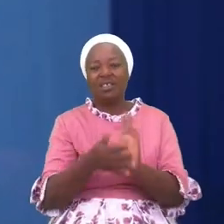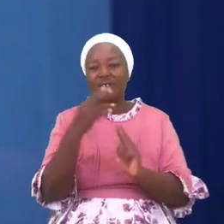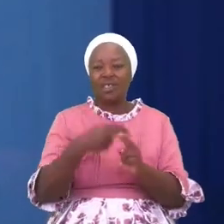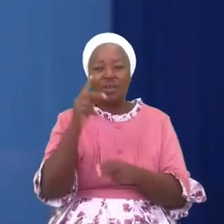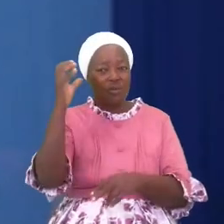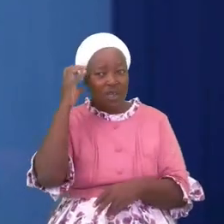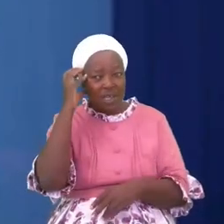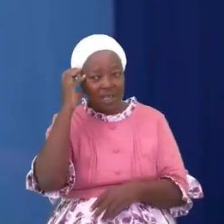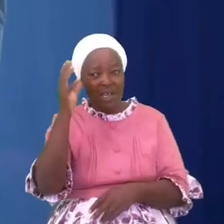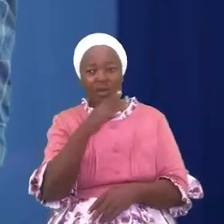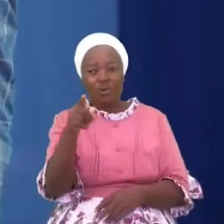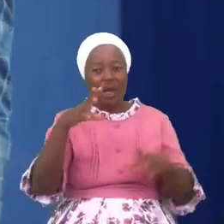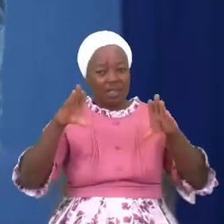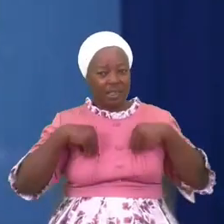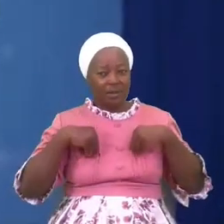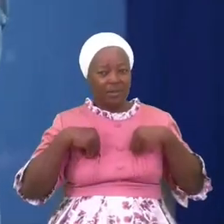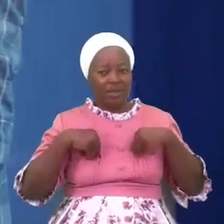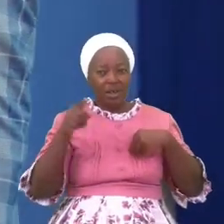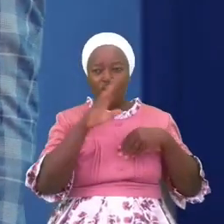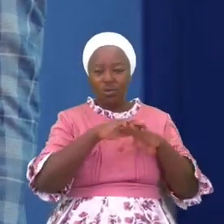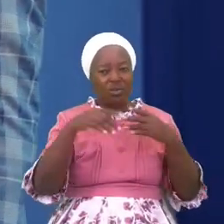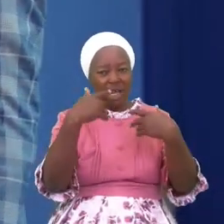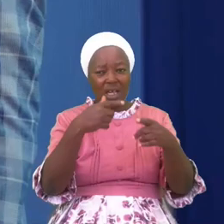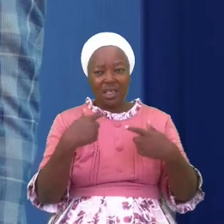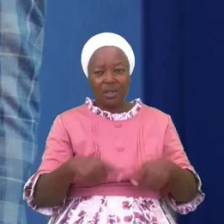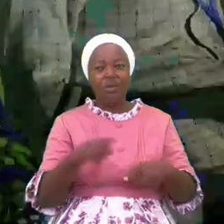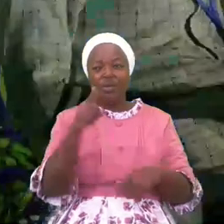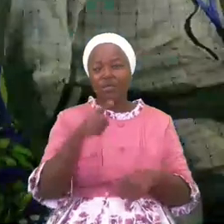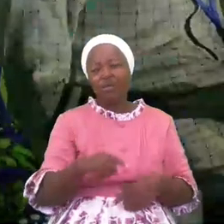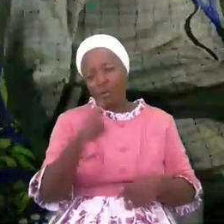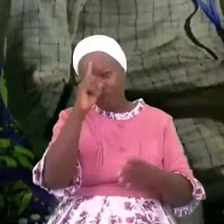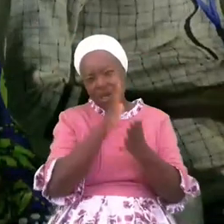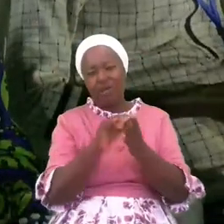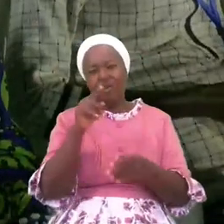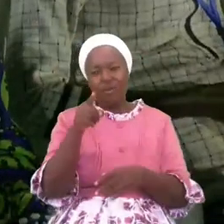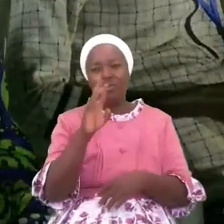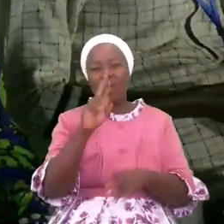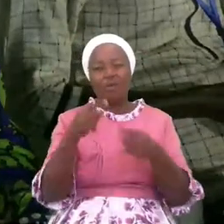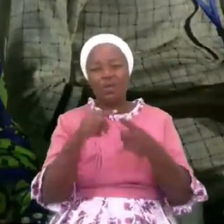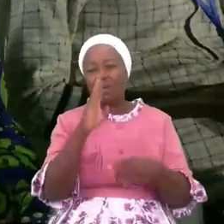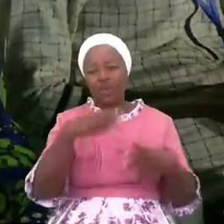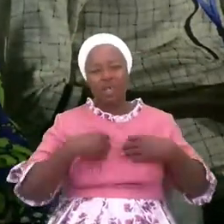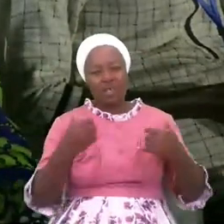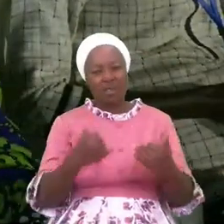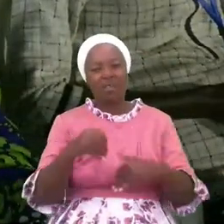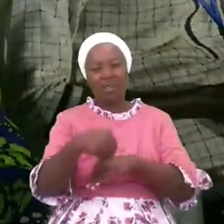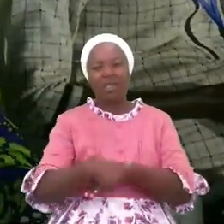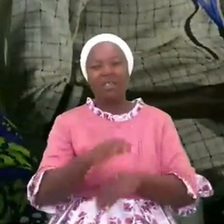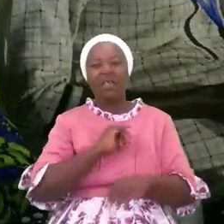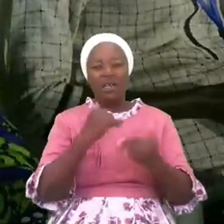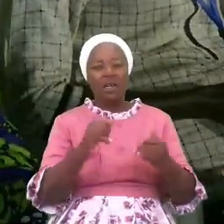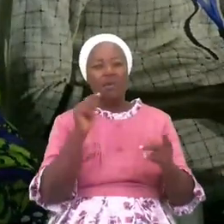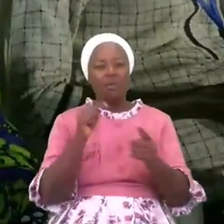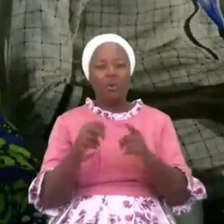argue, you believe, you are going to be healed tonight. I come now to point number three. Point number three,